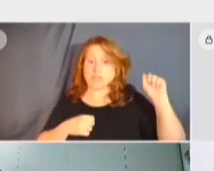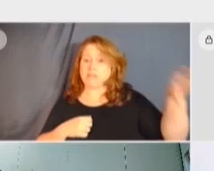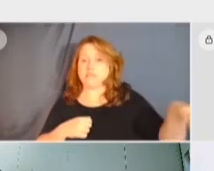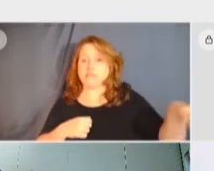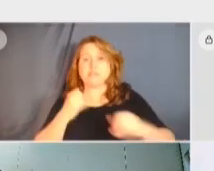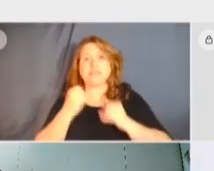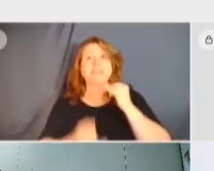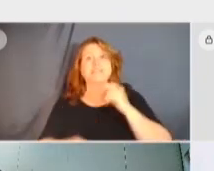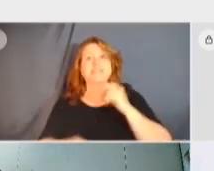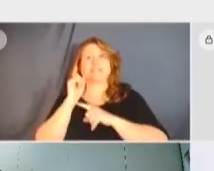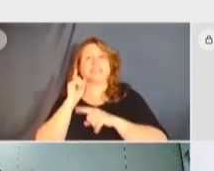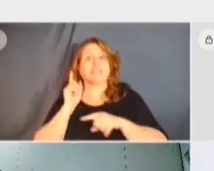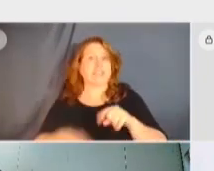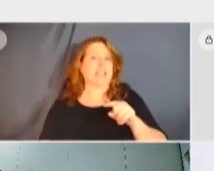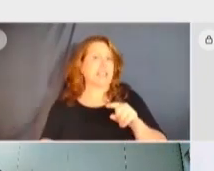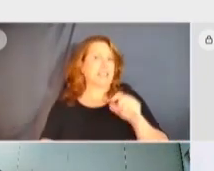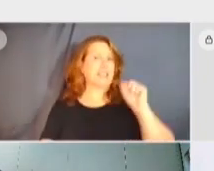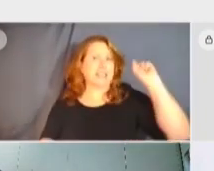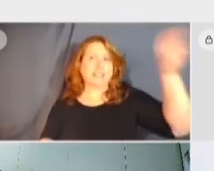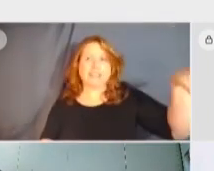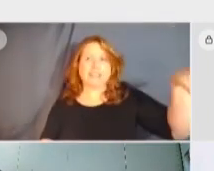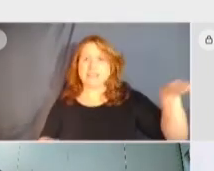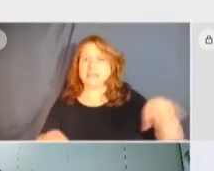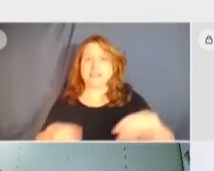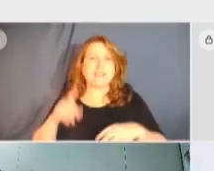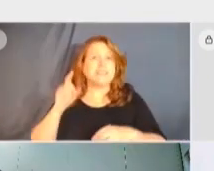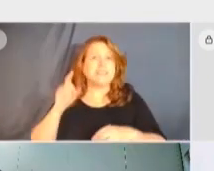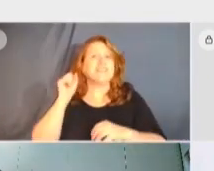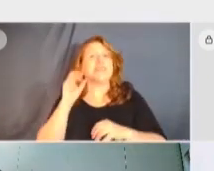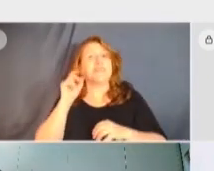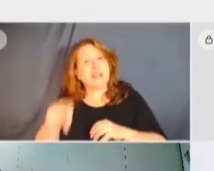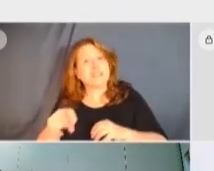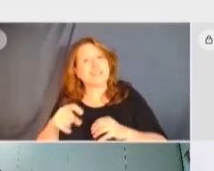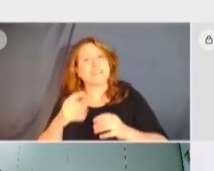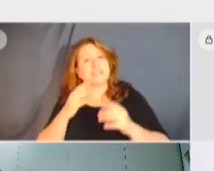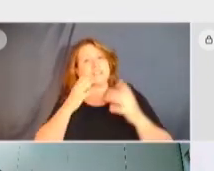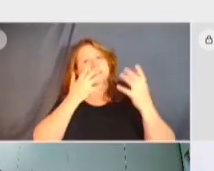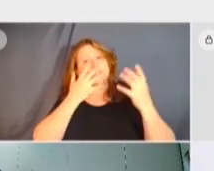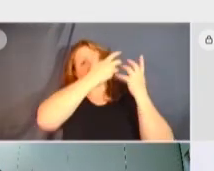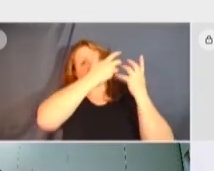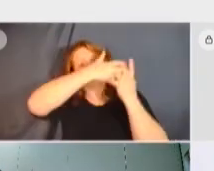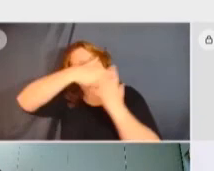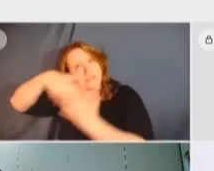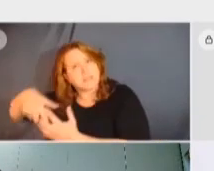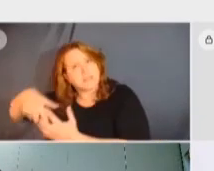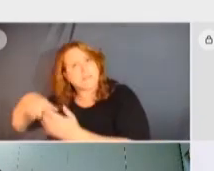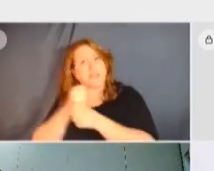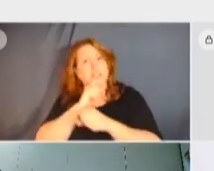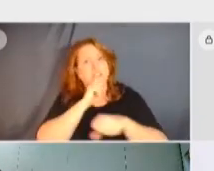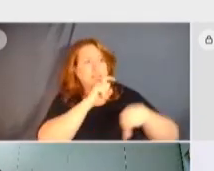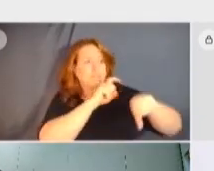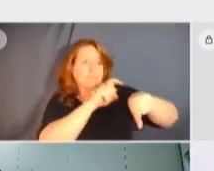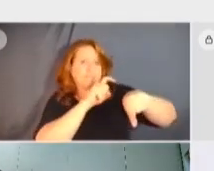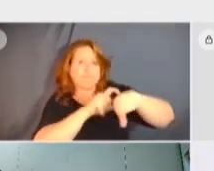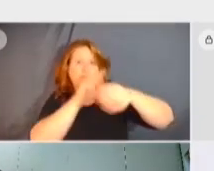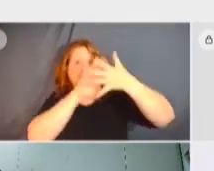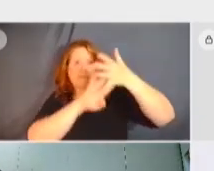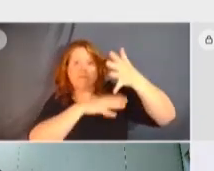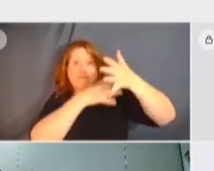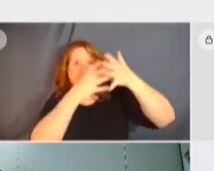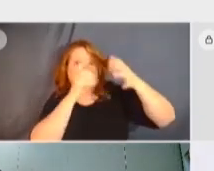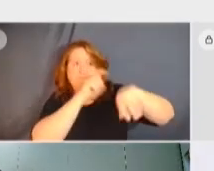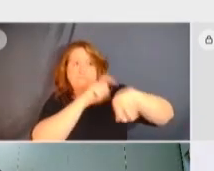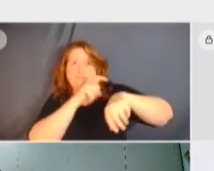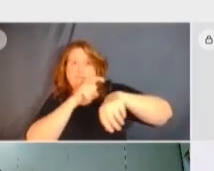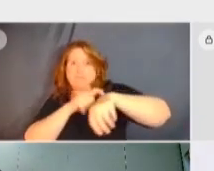But in the past, we've asked them to get it to us 2 weeks before you meet. And if you set the meeting, then we can at